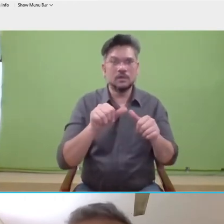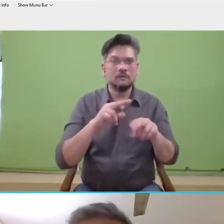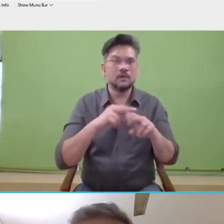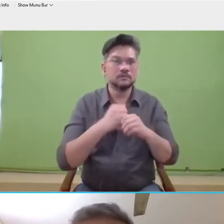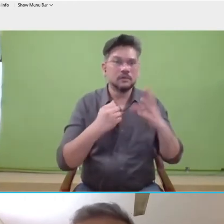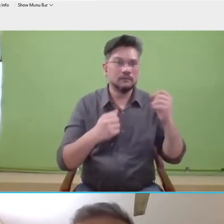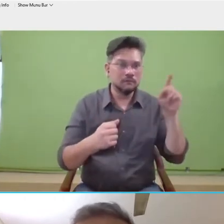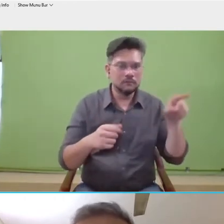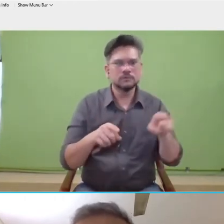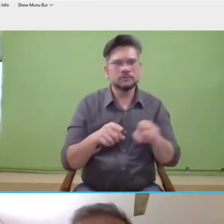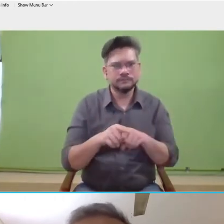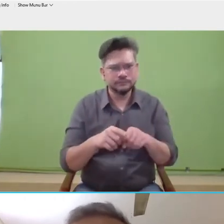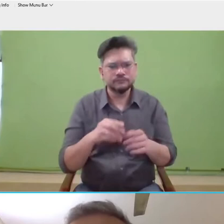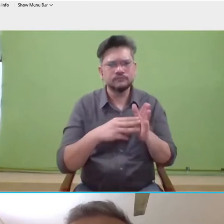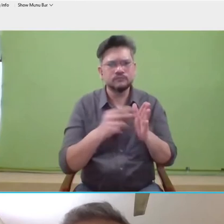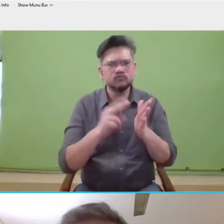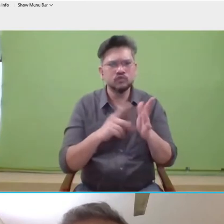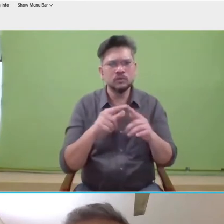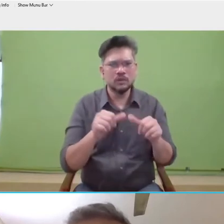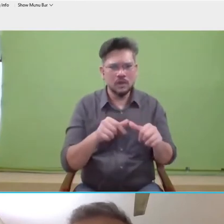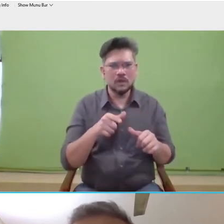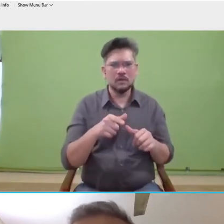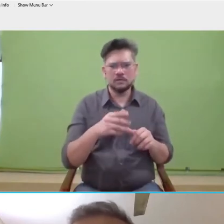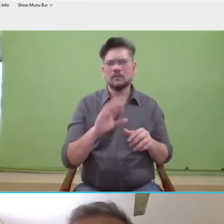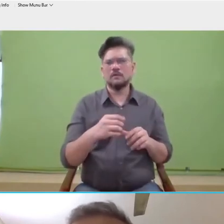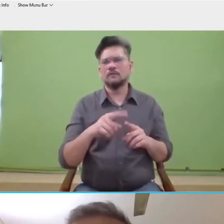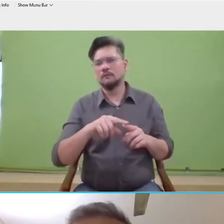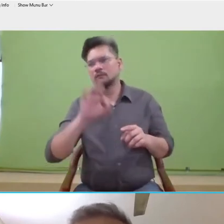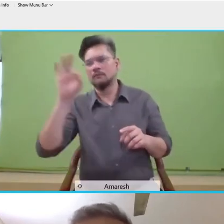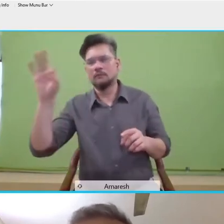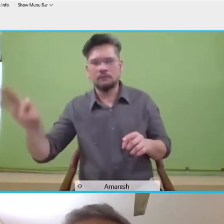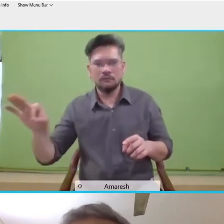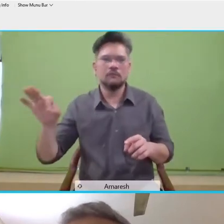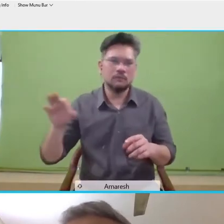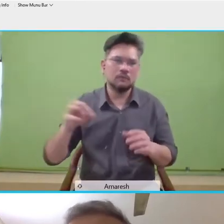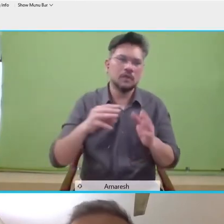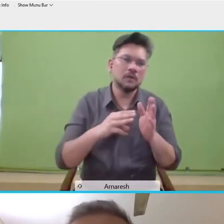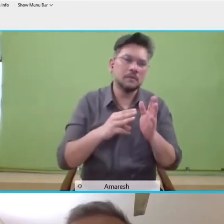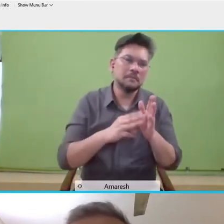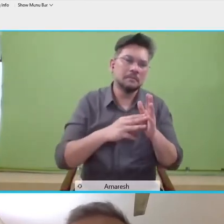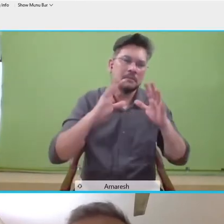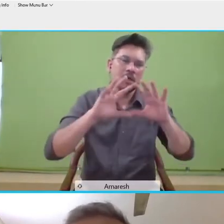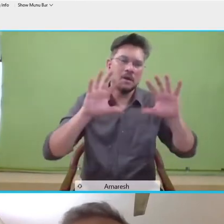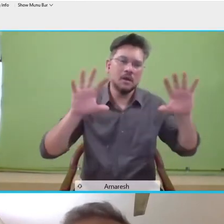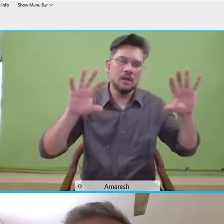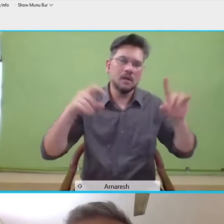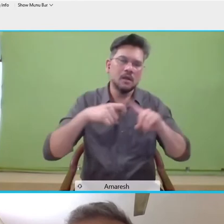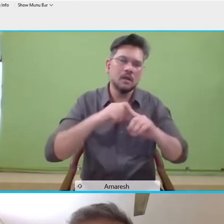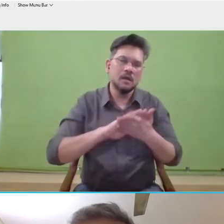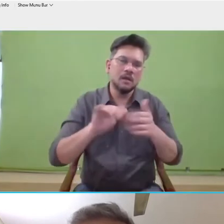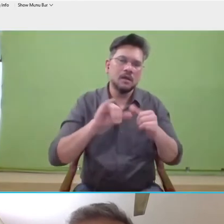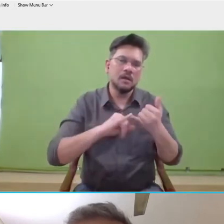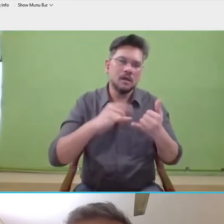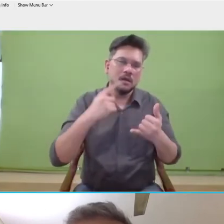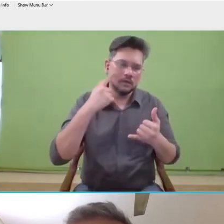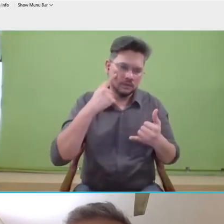that is in megalaya khasi khasi is actually not a uh language belonging to the fourth group that